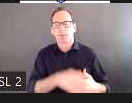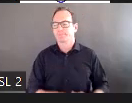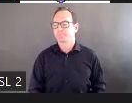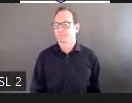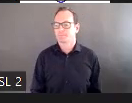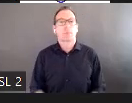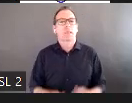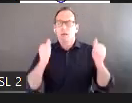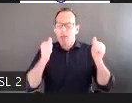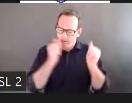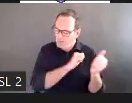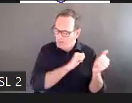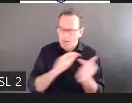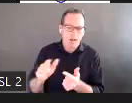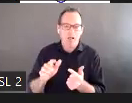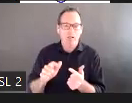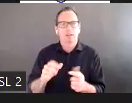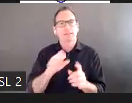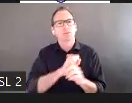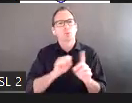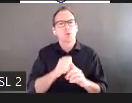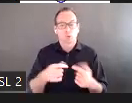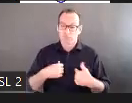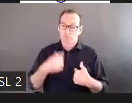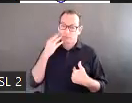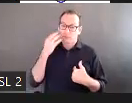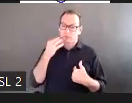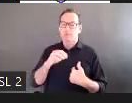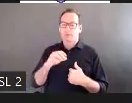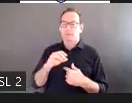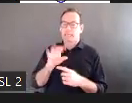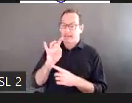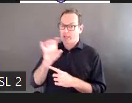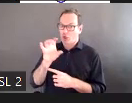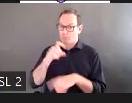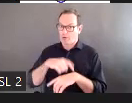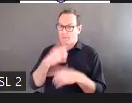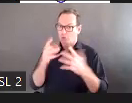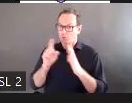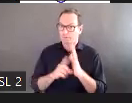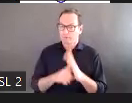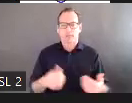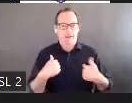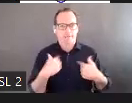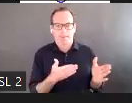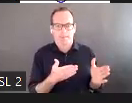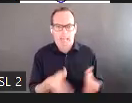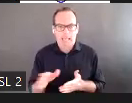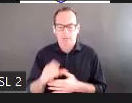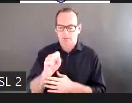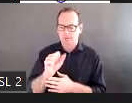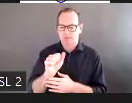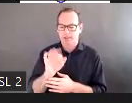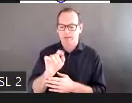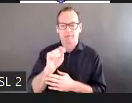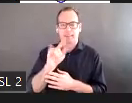of our cases, in those 800 or so that I spoke about, I'm safety planning. I'm making referrals to safety plans, especially when